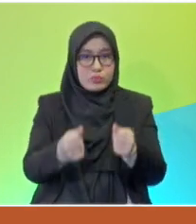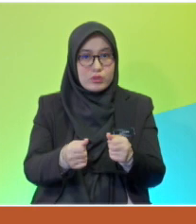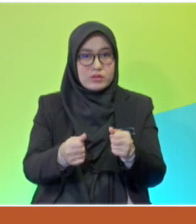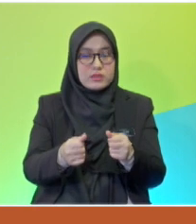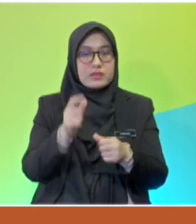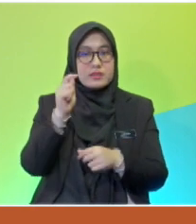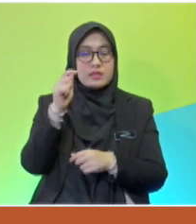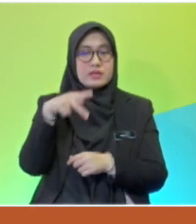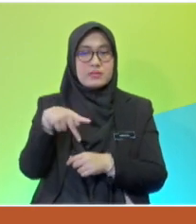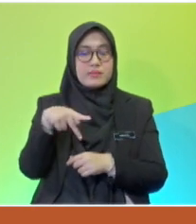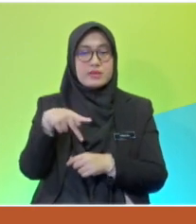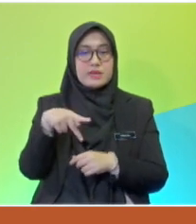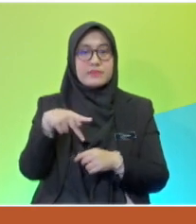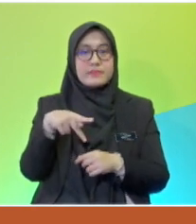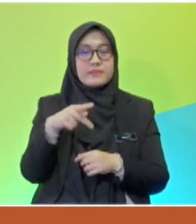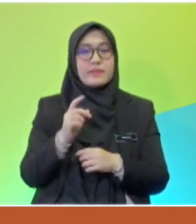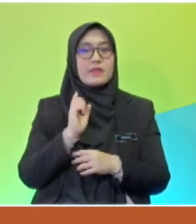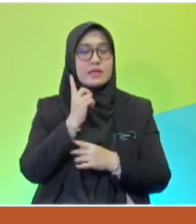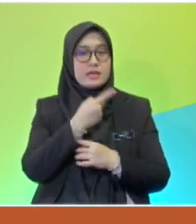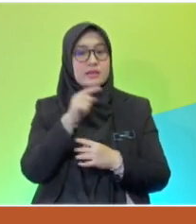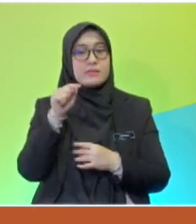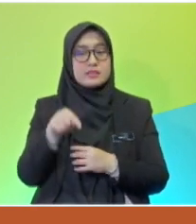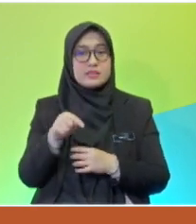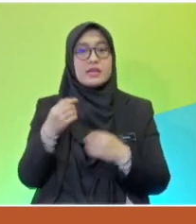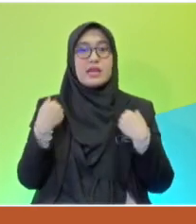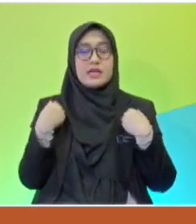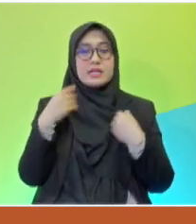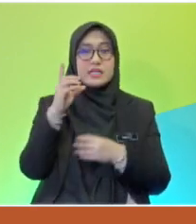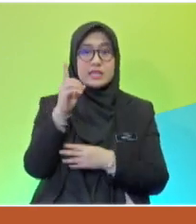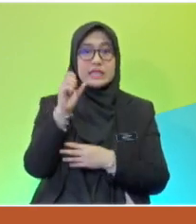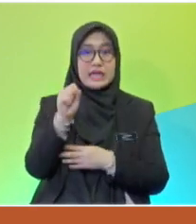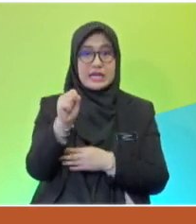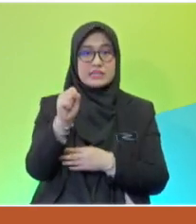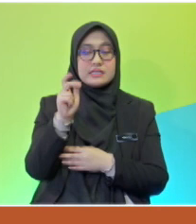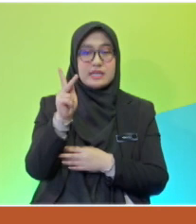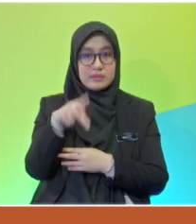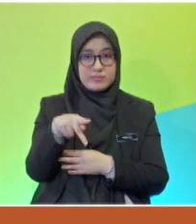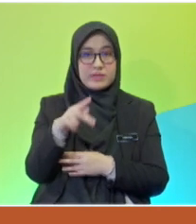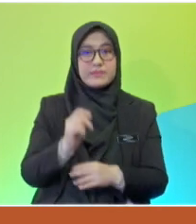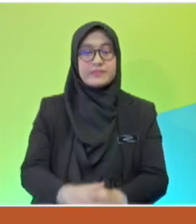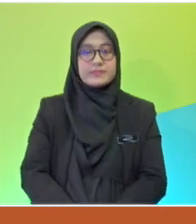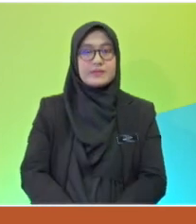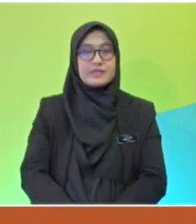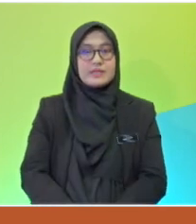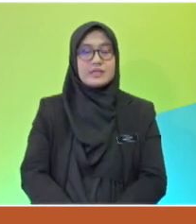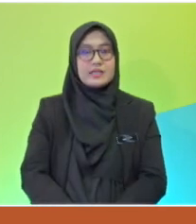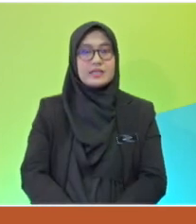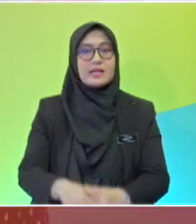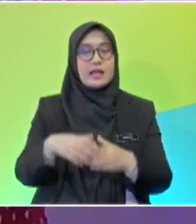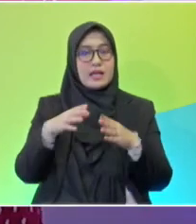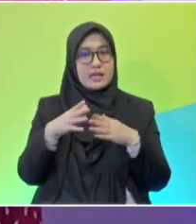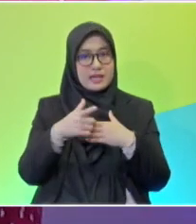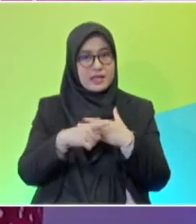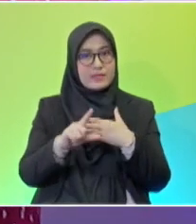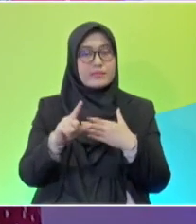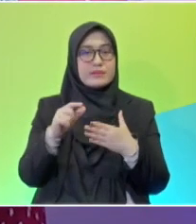deserve, we need the DSKP for that. Okay? Only then we can complete our SBA or